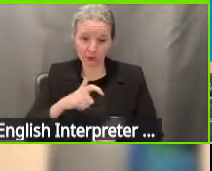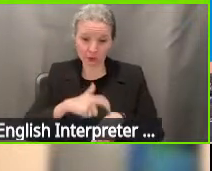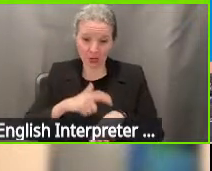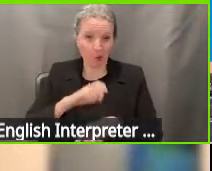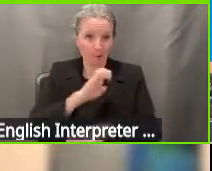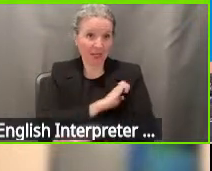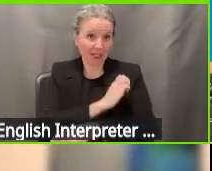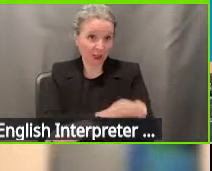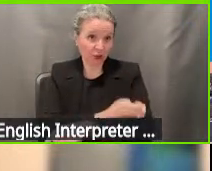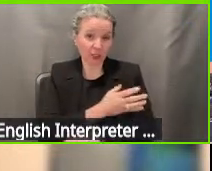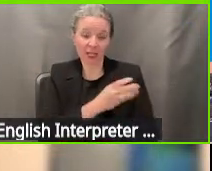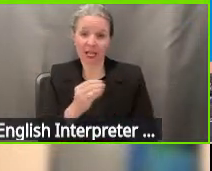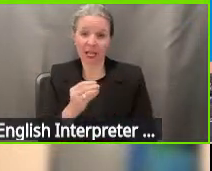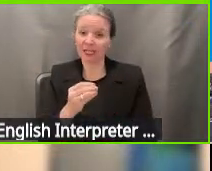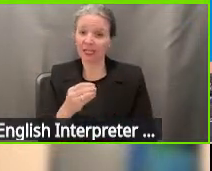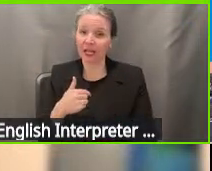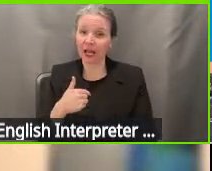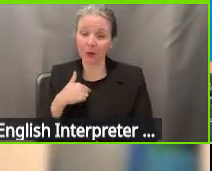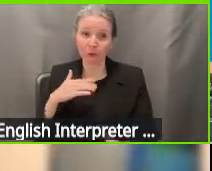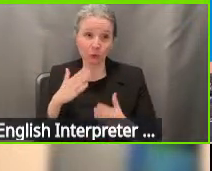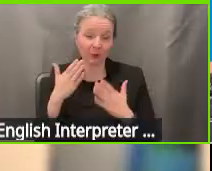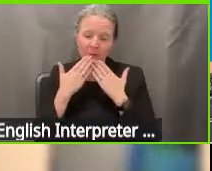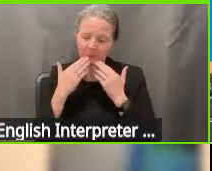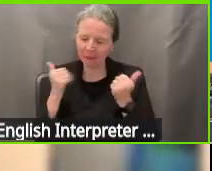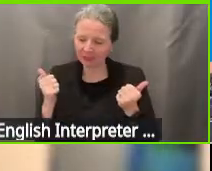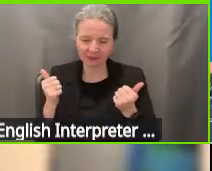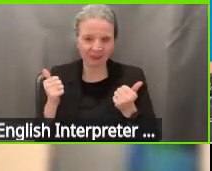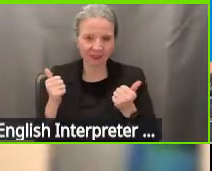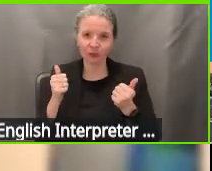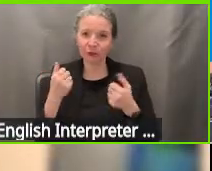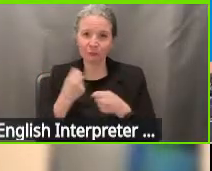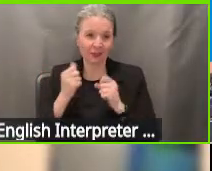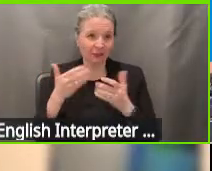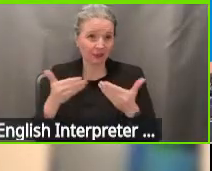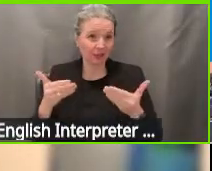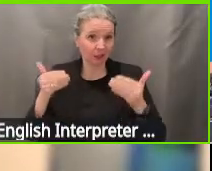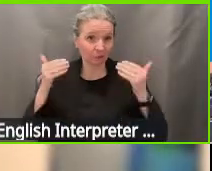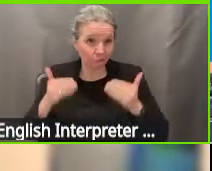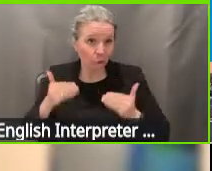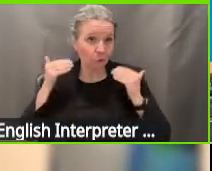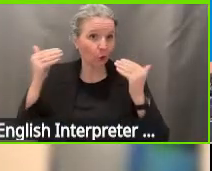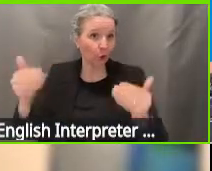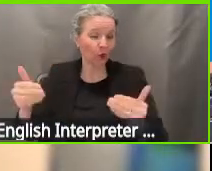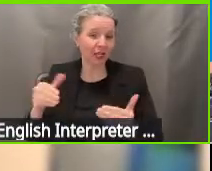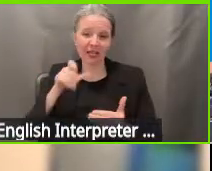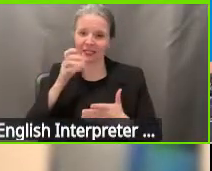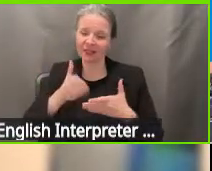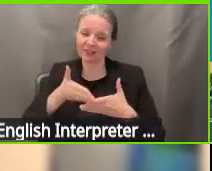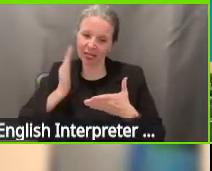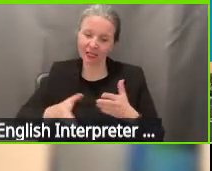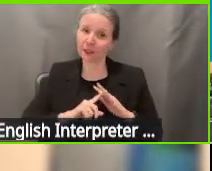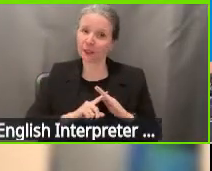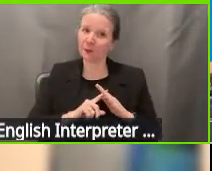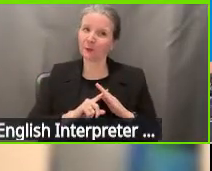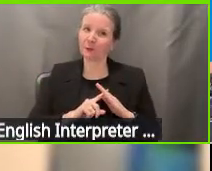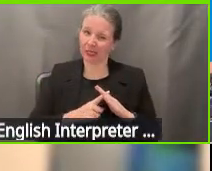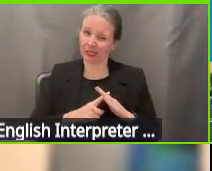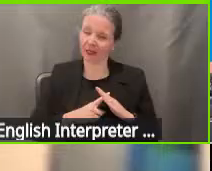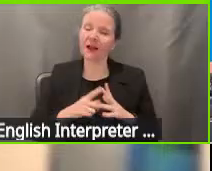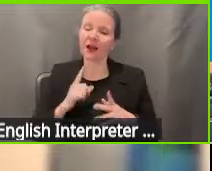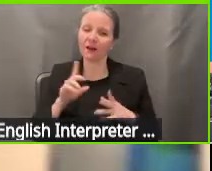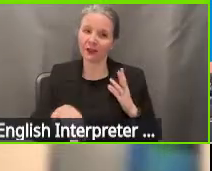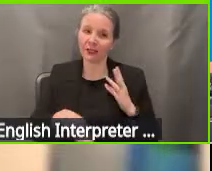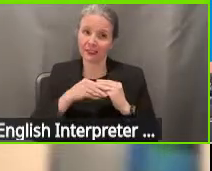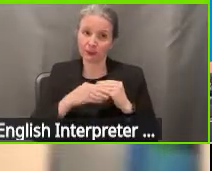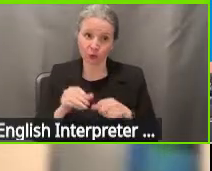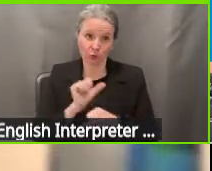energy, and I'm going to do my level best to move this thing forward. And it is not the end; it's the beginning of additional